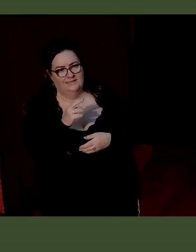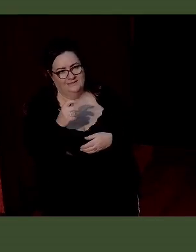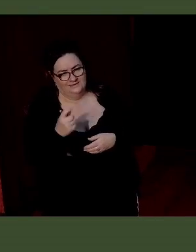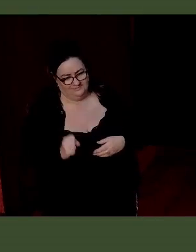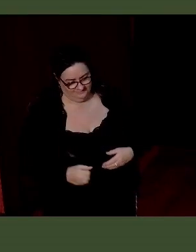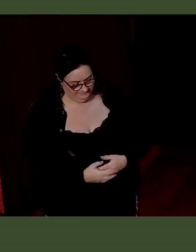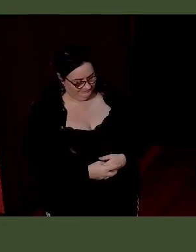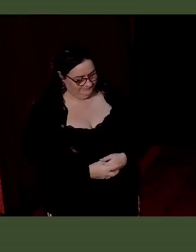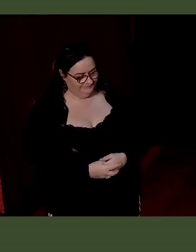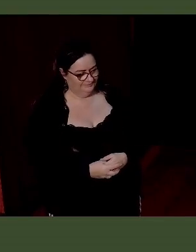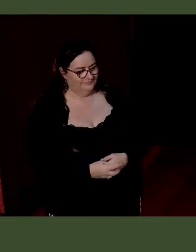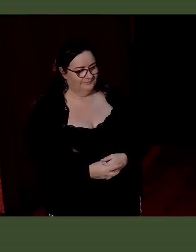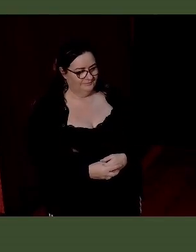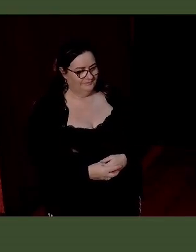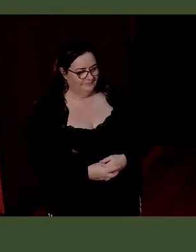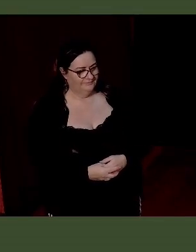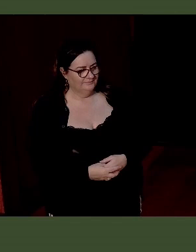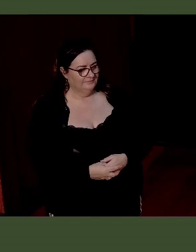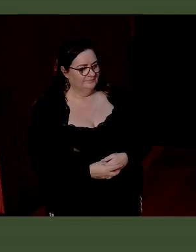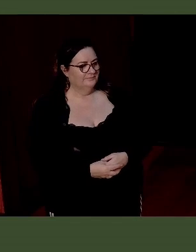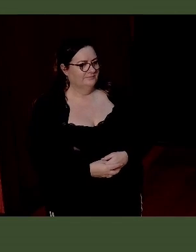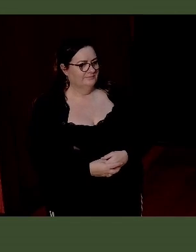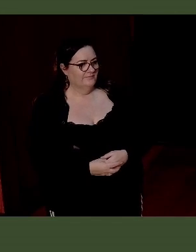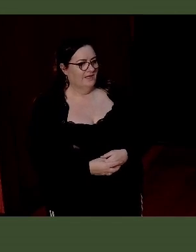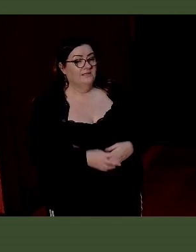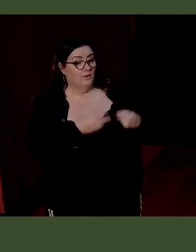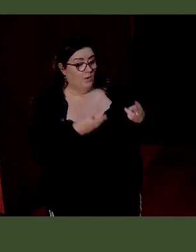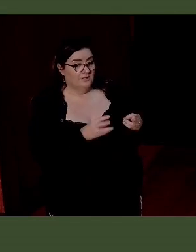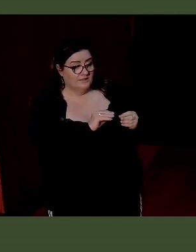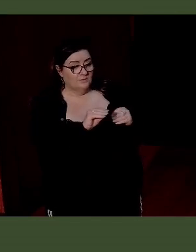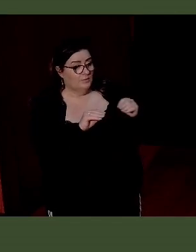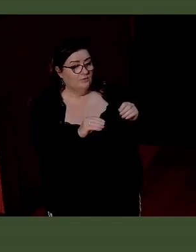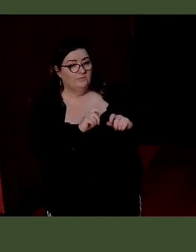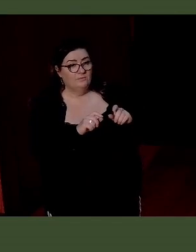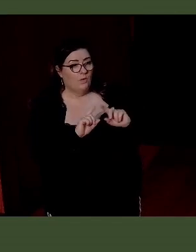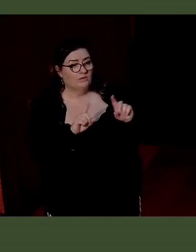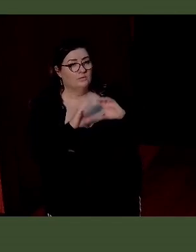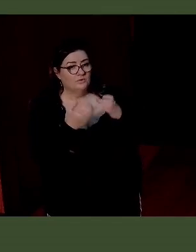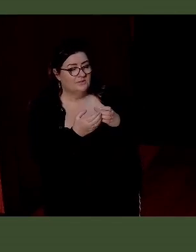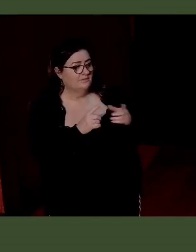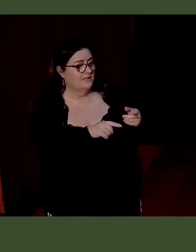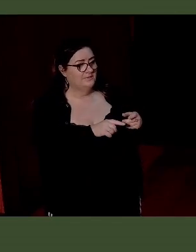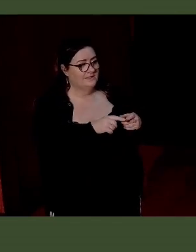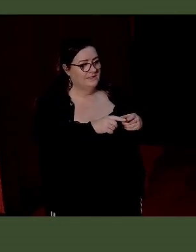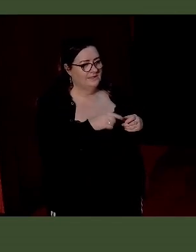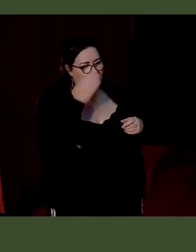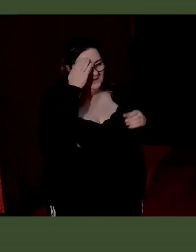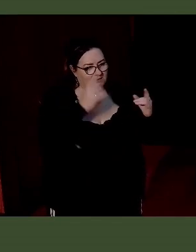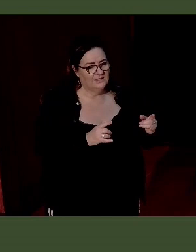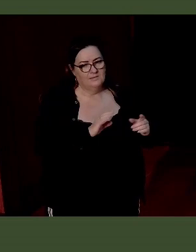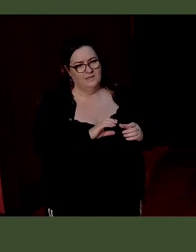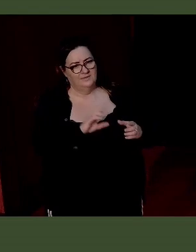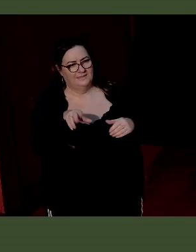The reforms that were set out envisaged moving people more into the community, sending those who were sick, disabled, mentally ill or unmarried mothers